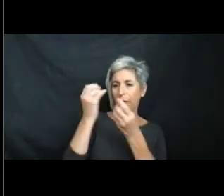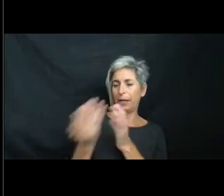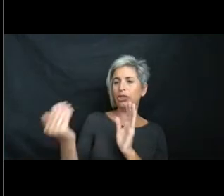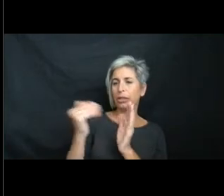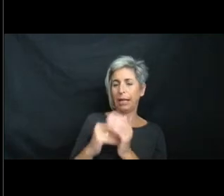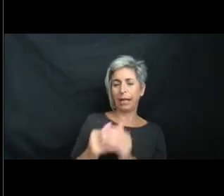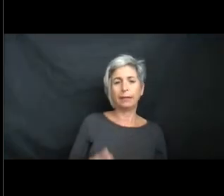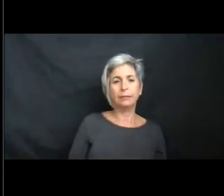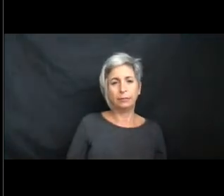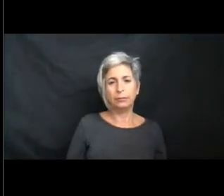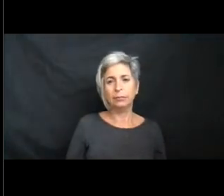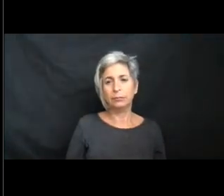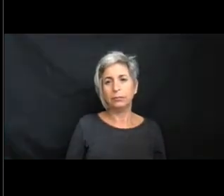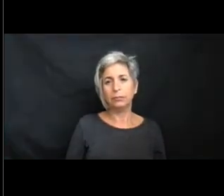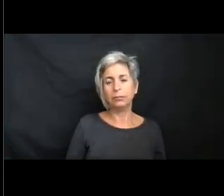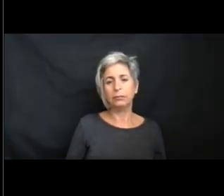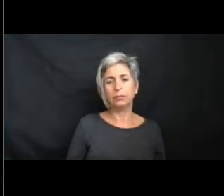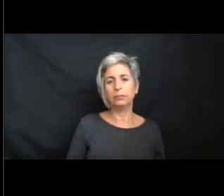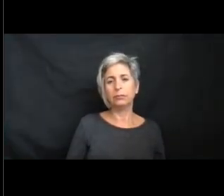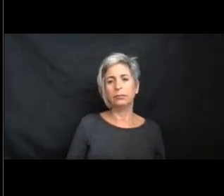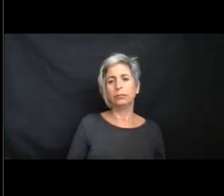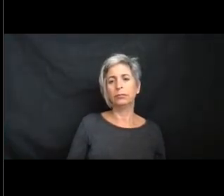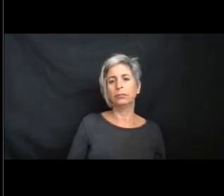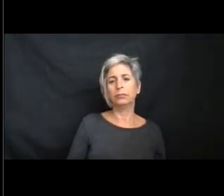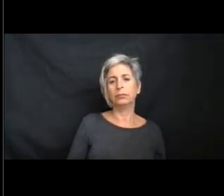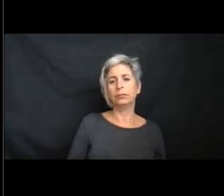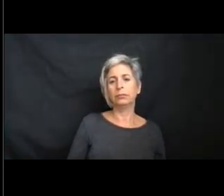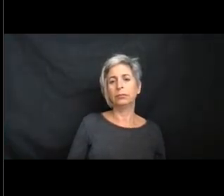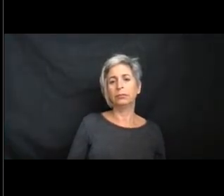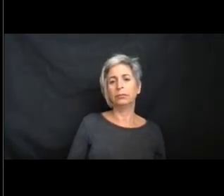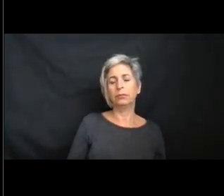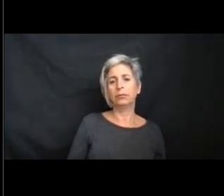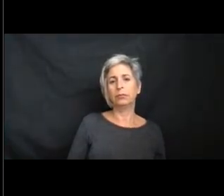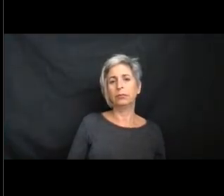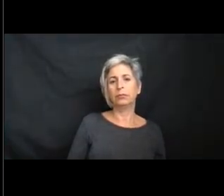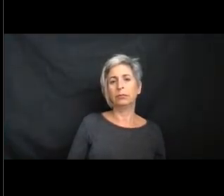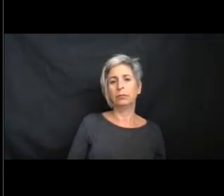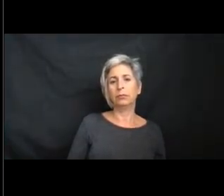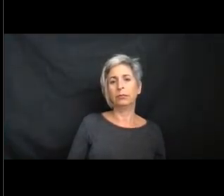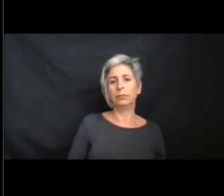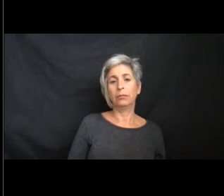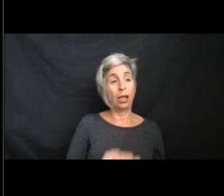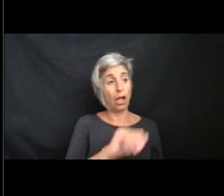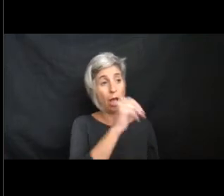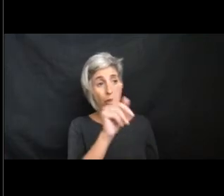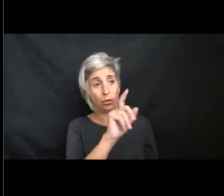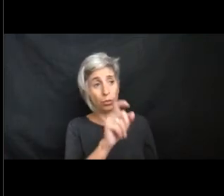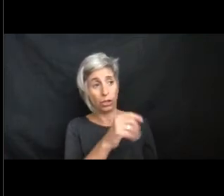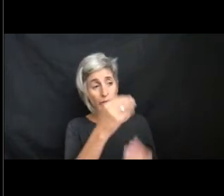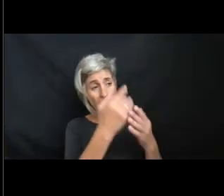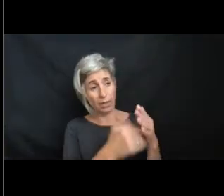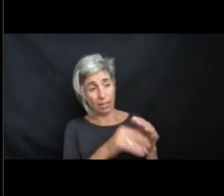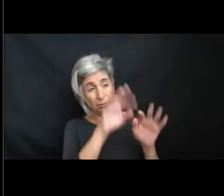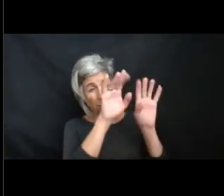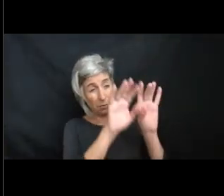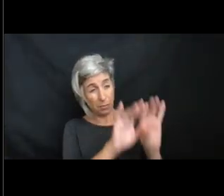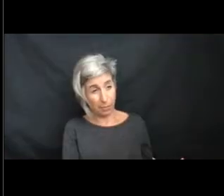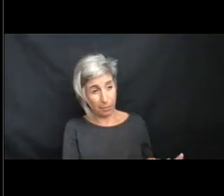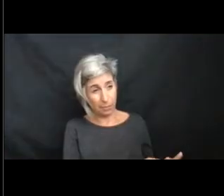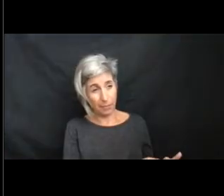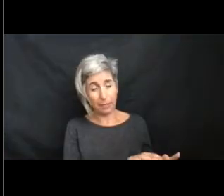We hope that answered your question there. Yuri, were there any other questions here in this list? Let me scroll down.